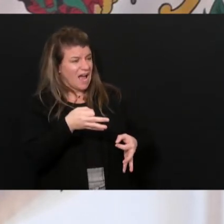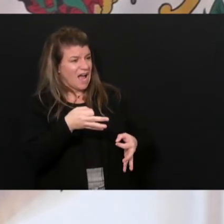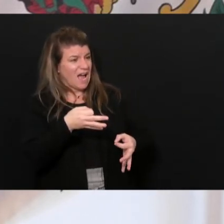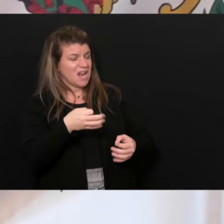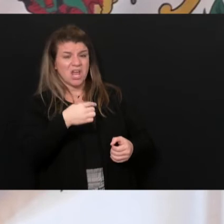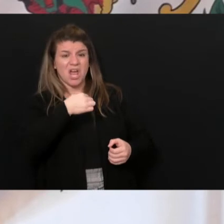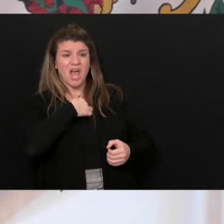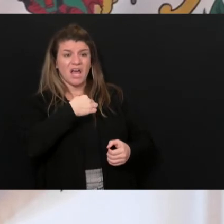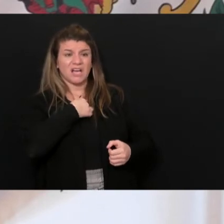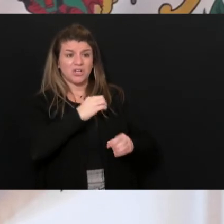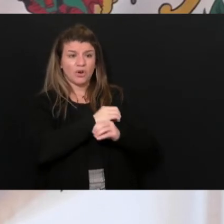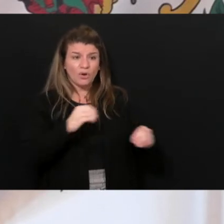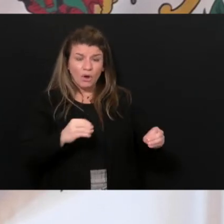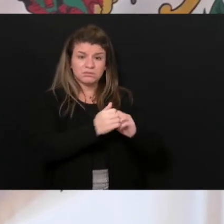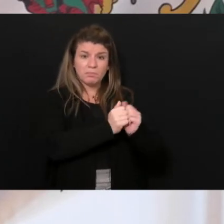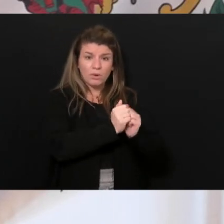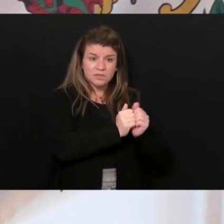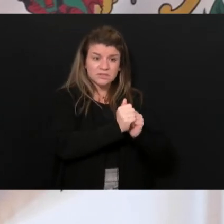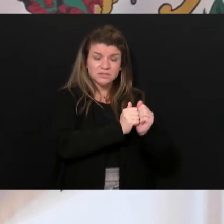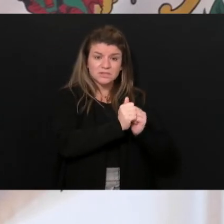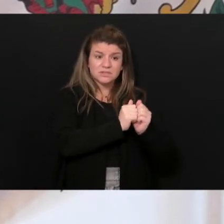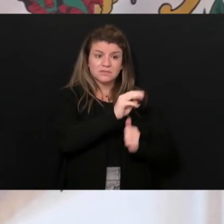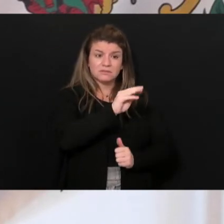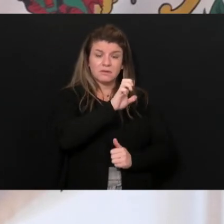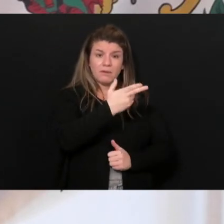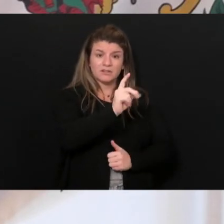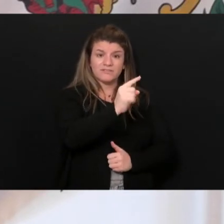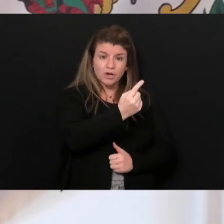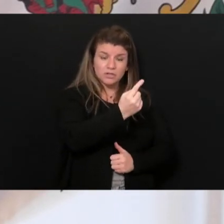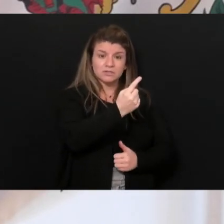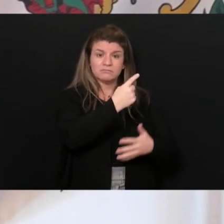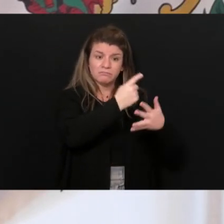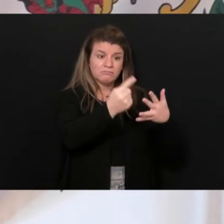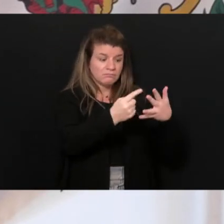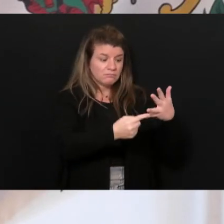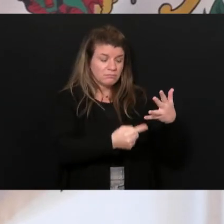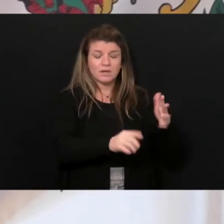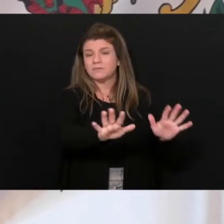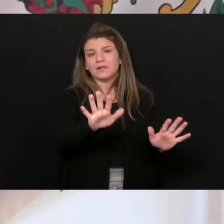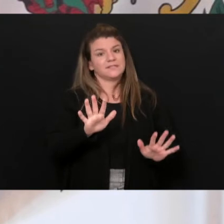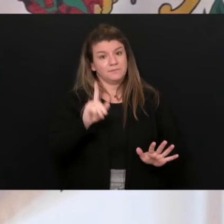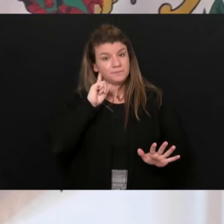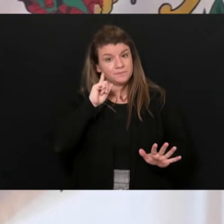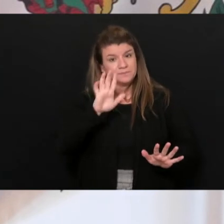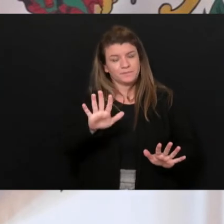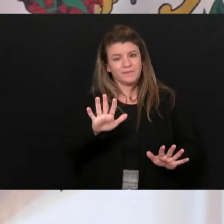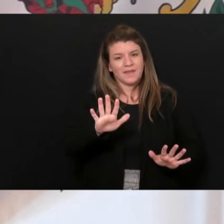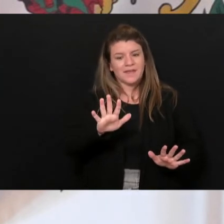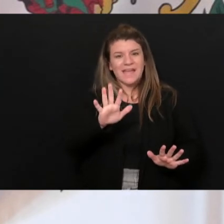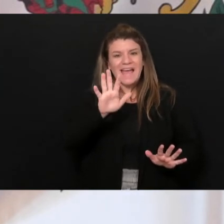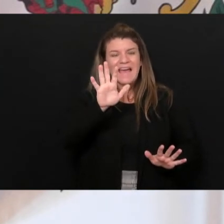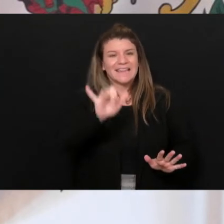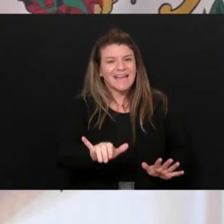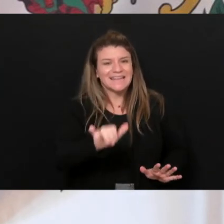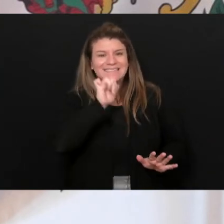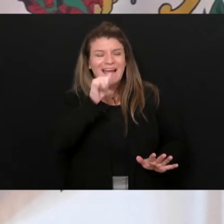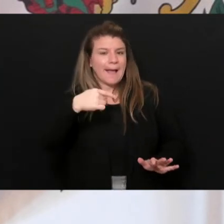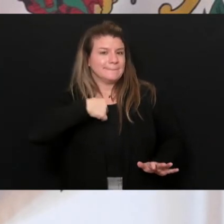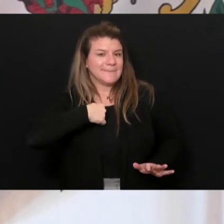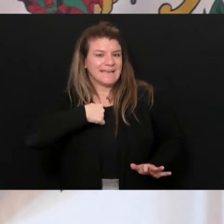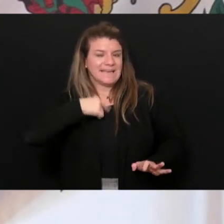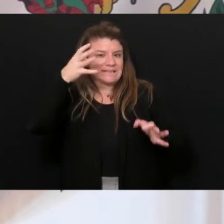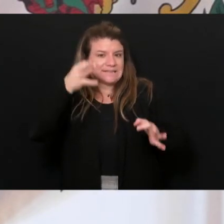not have sports until March 1st, and so on and so on. Well, listen to me, that's not the governor deciding.